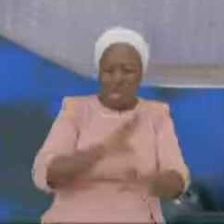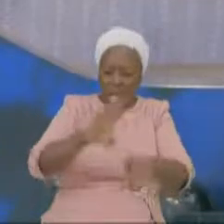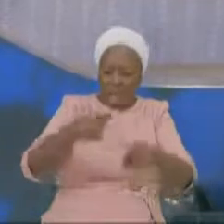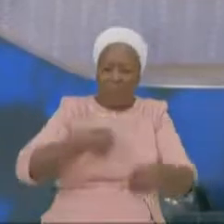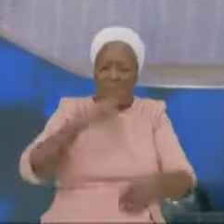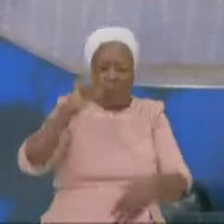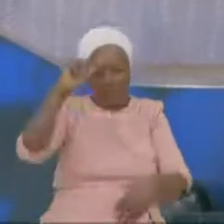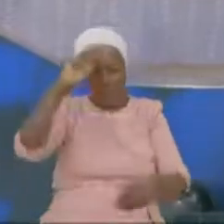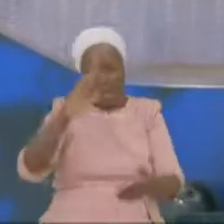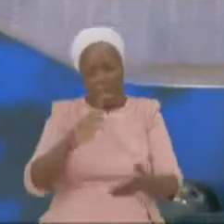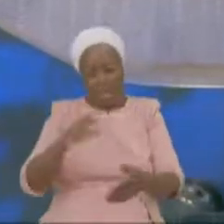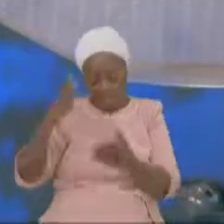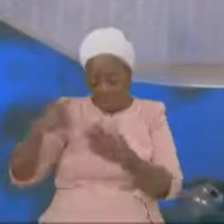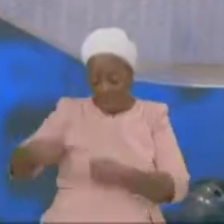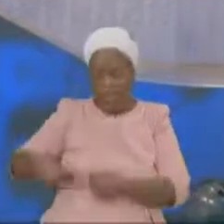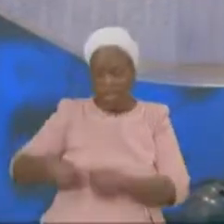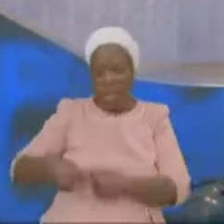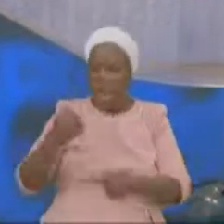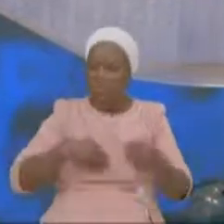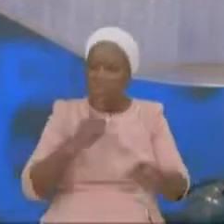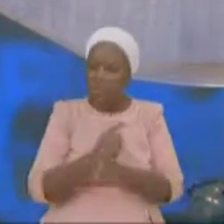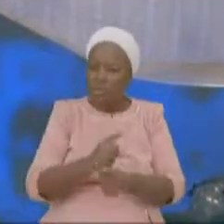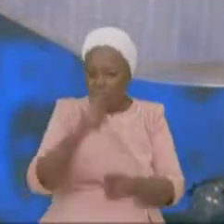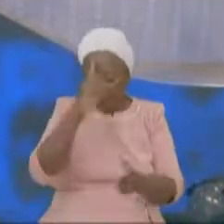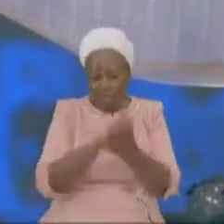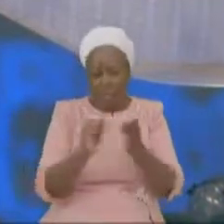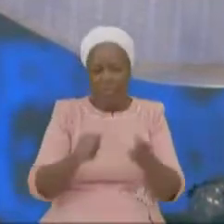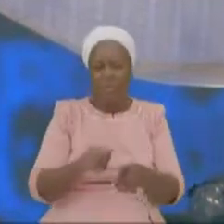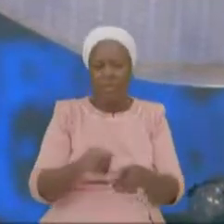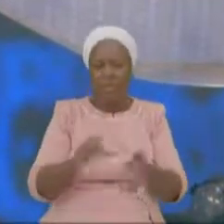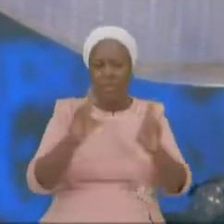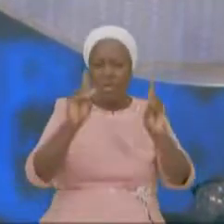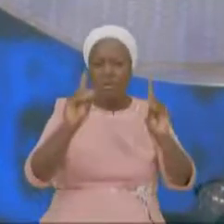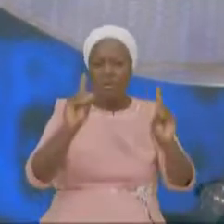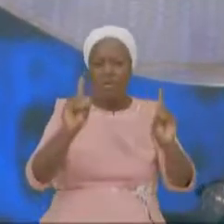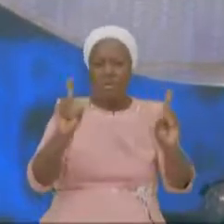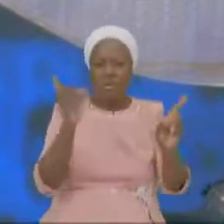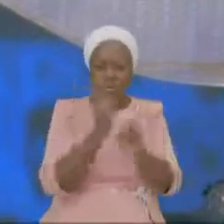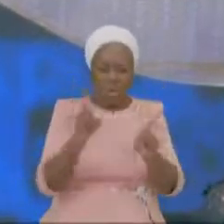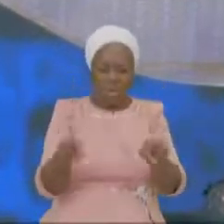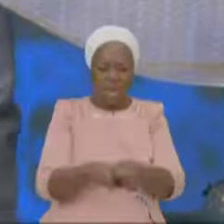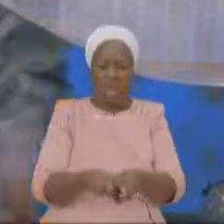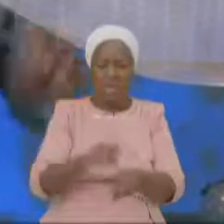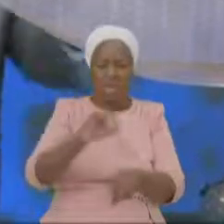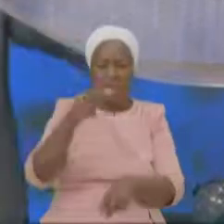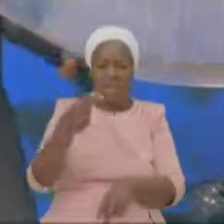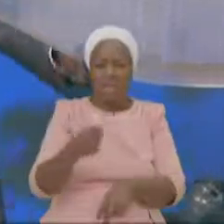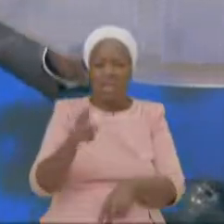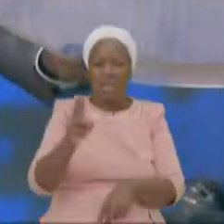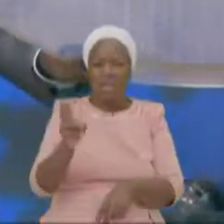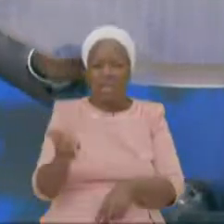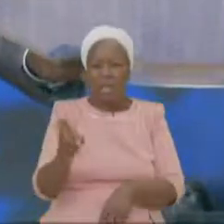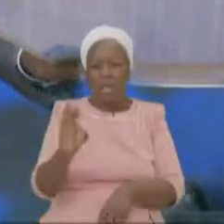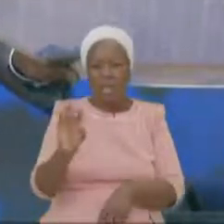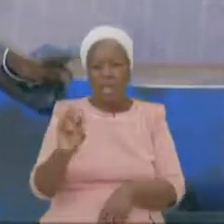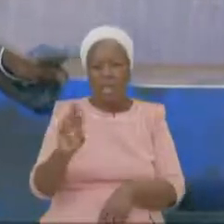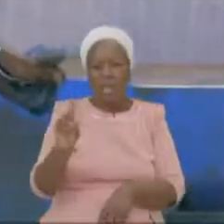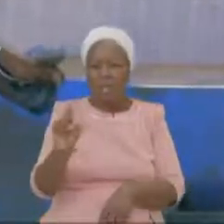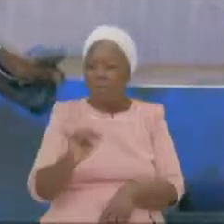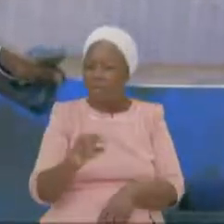believing a doctrine like Herod, like the Pharisees? The Pharisees believed